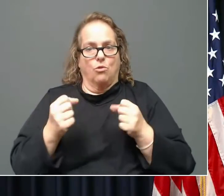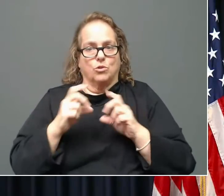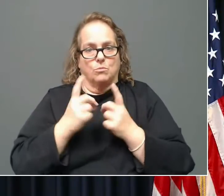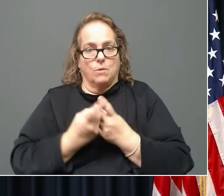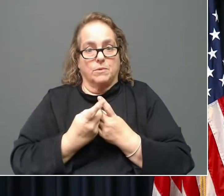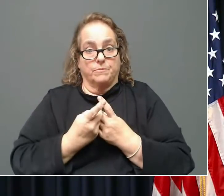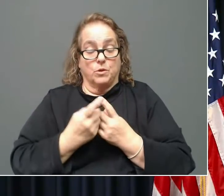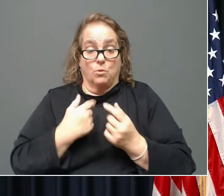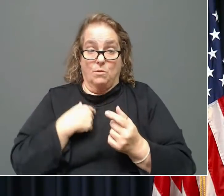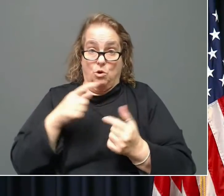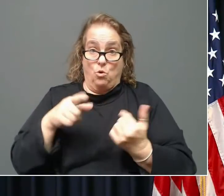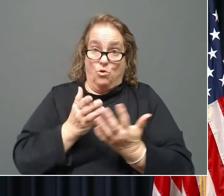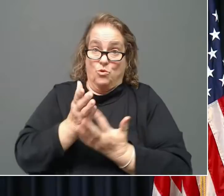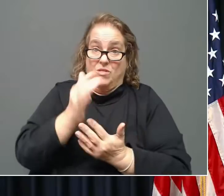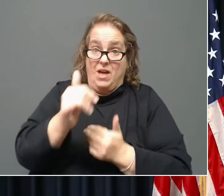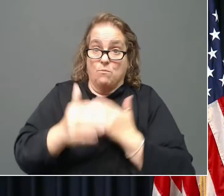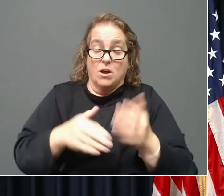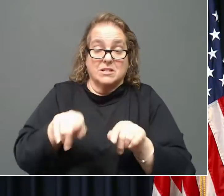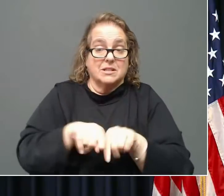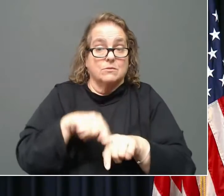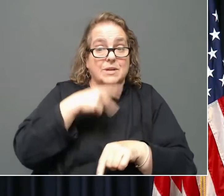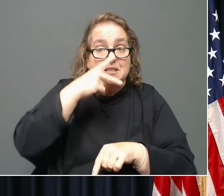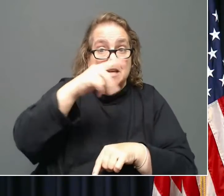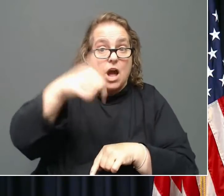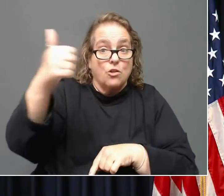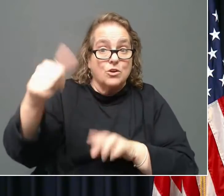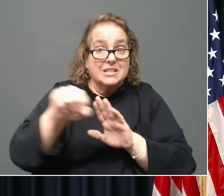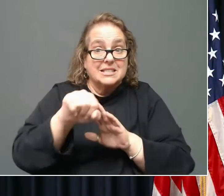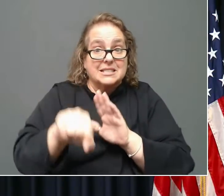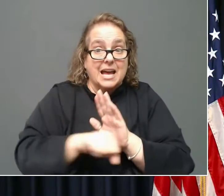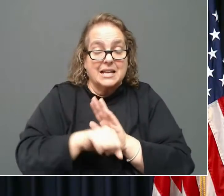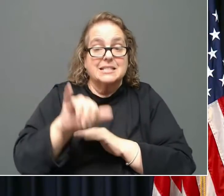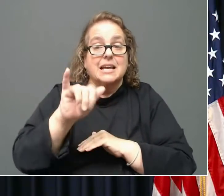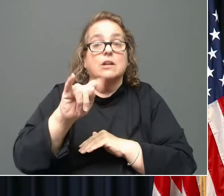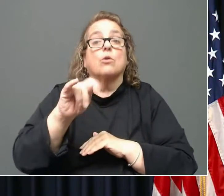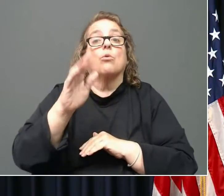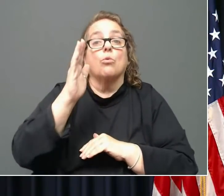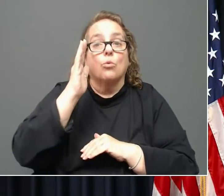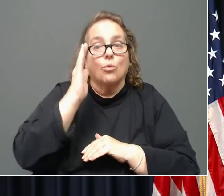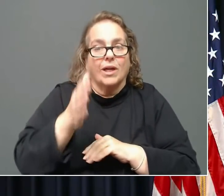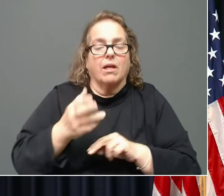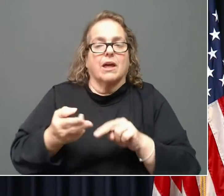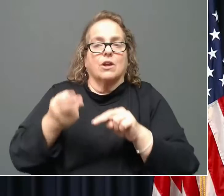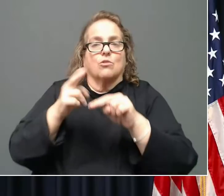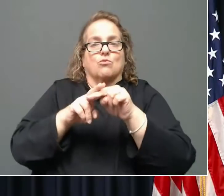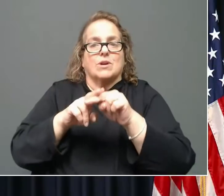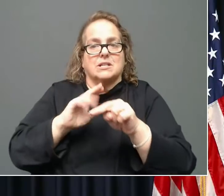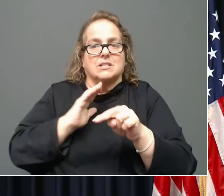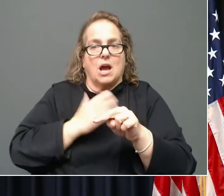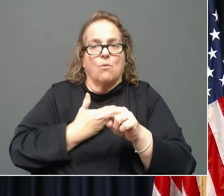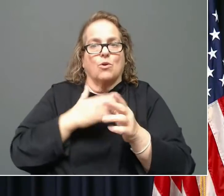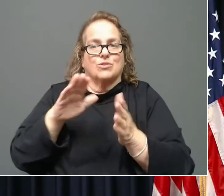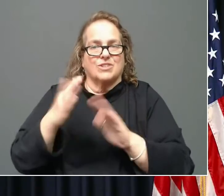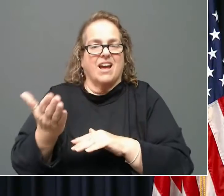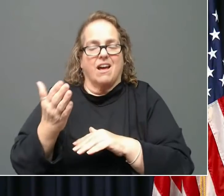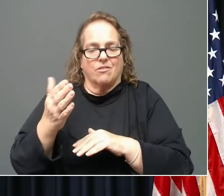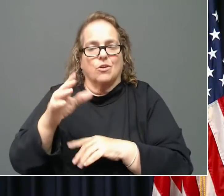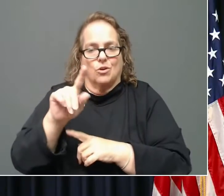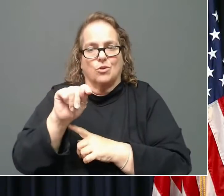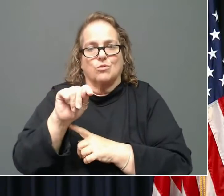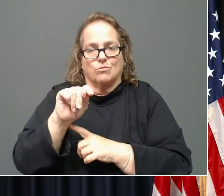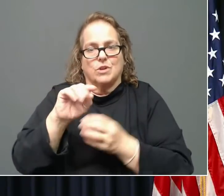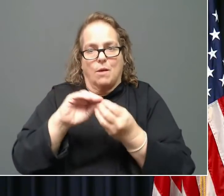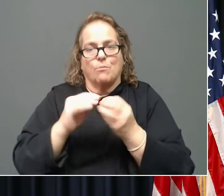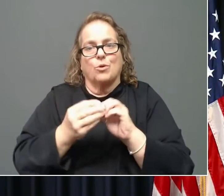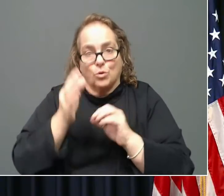we have seen in other states, it's going to undoubtedly increase our death toll. But I continue